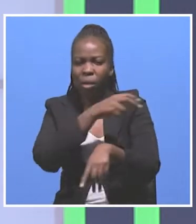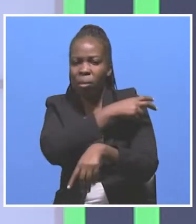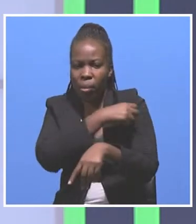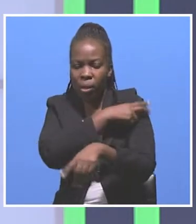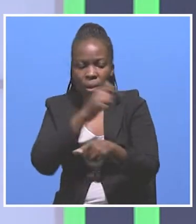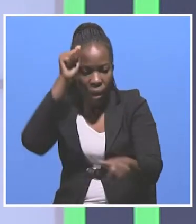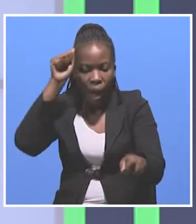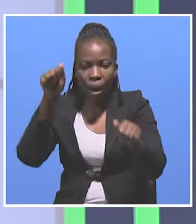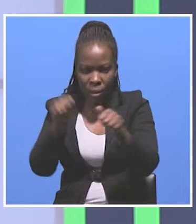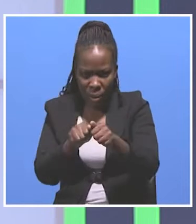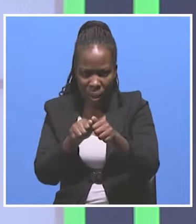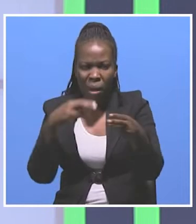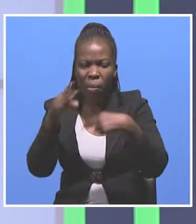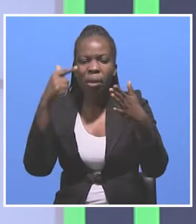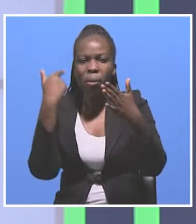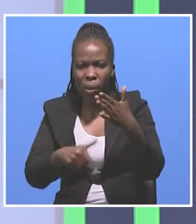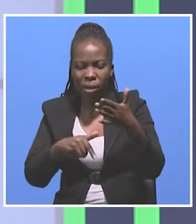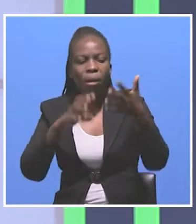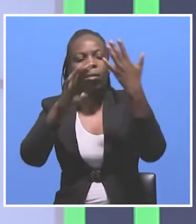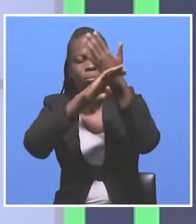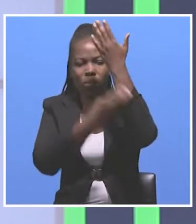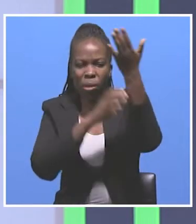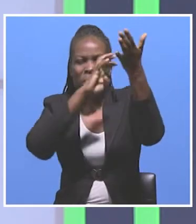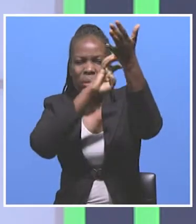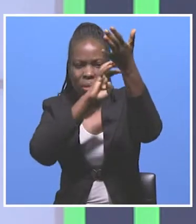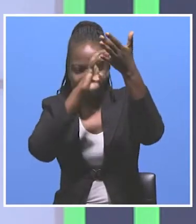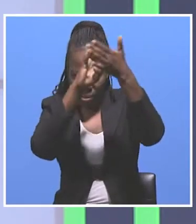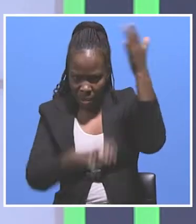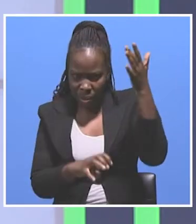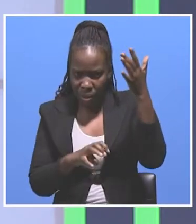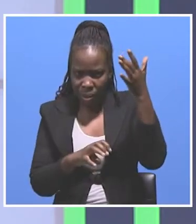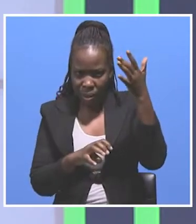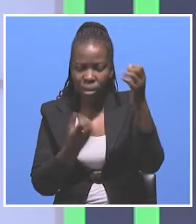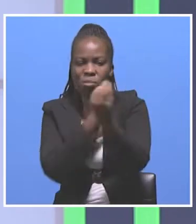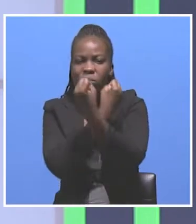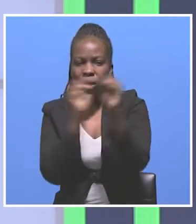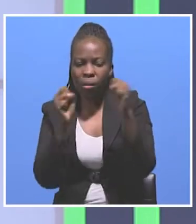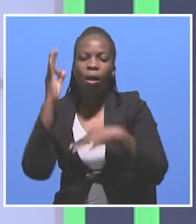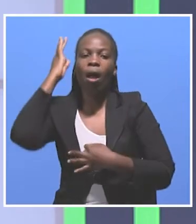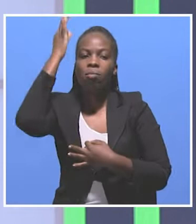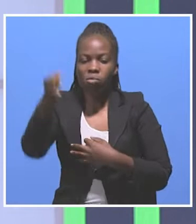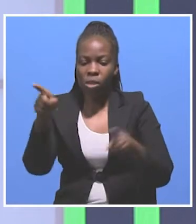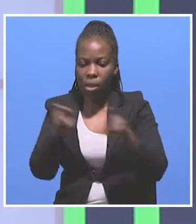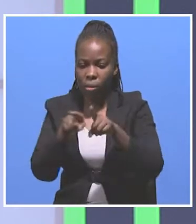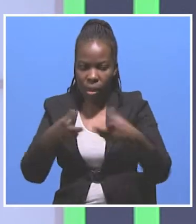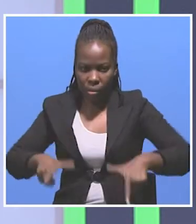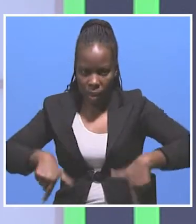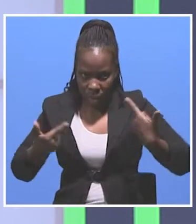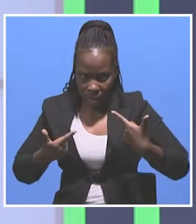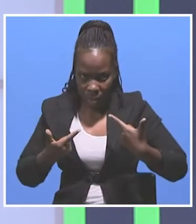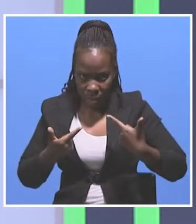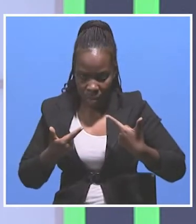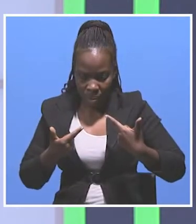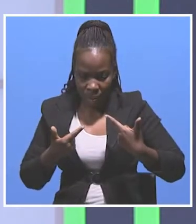to terminate to save the future and the life of that girl. Okay? Then if the